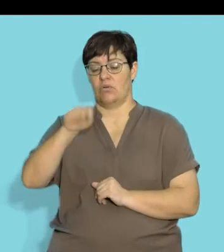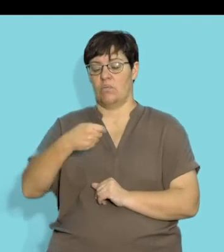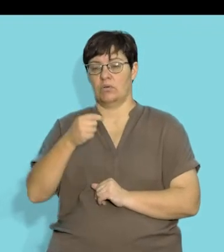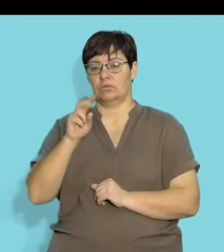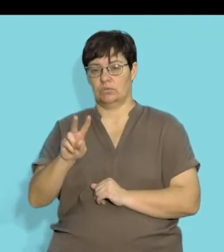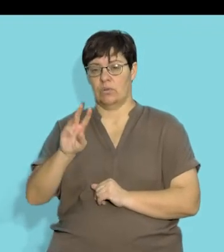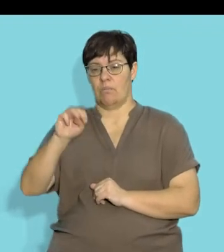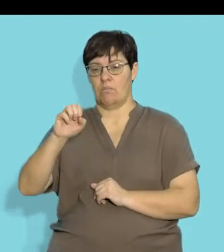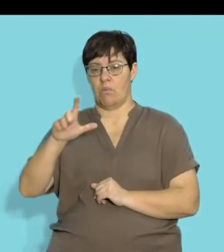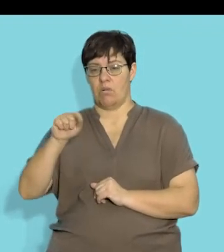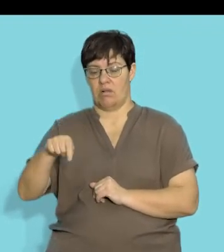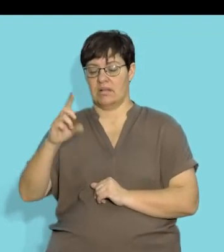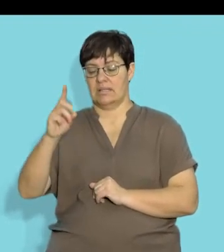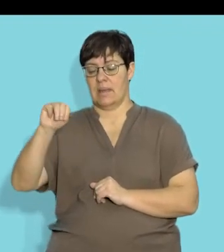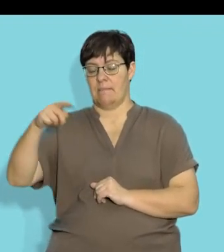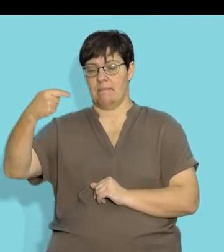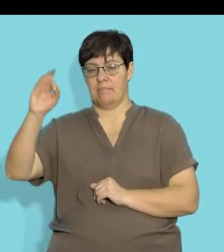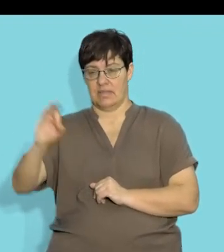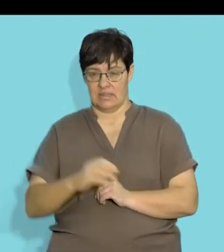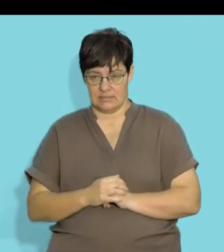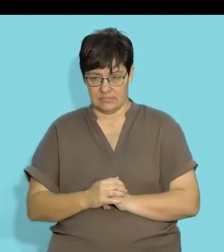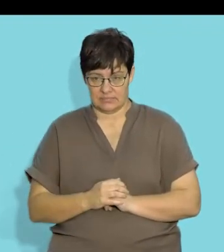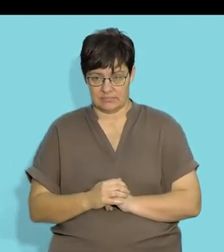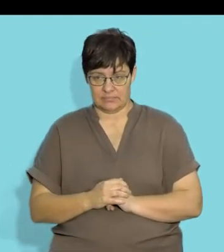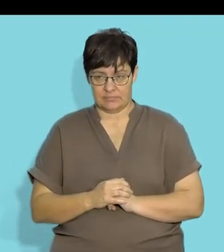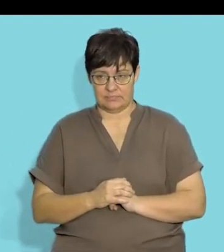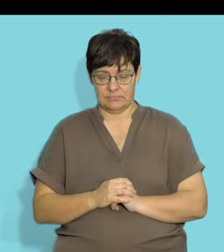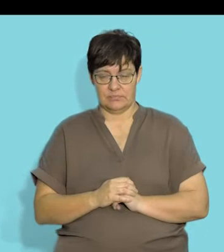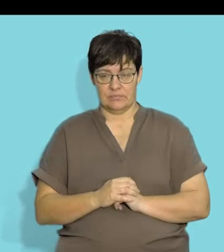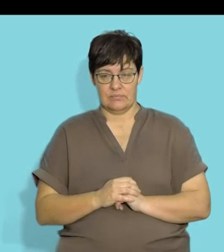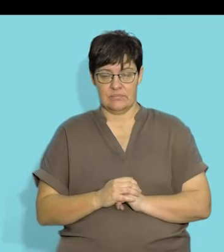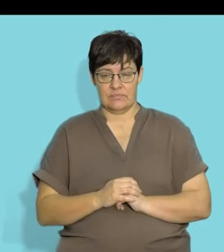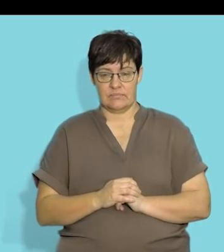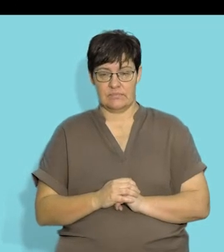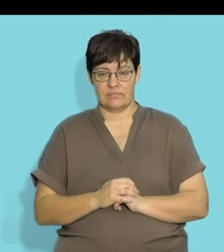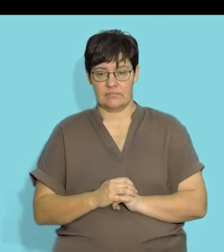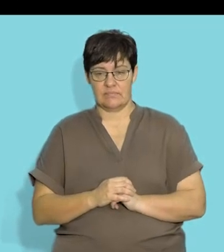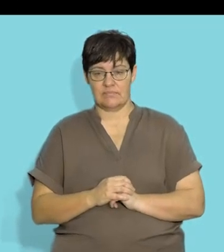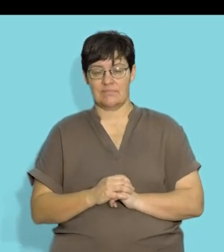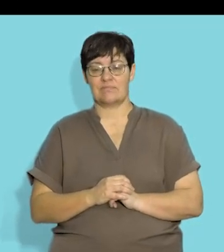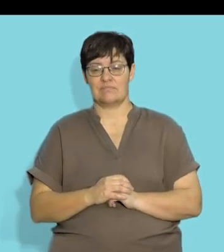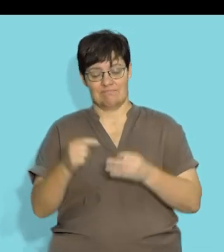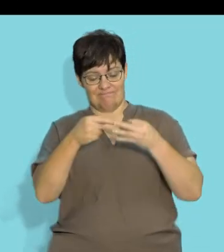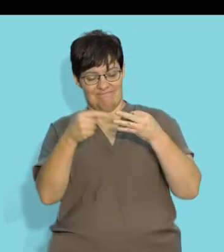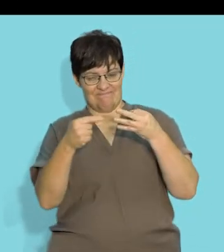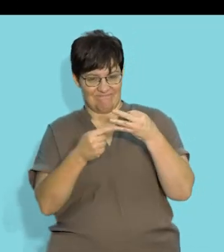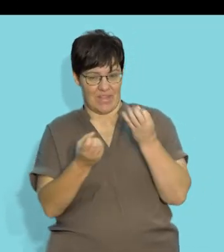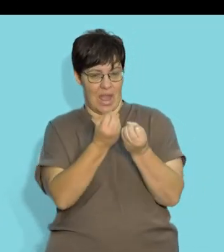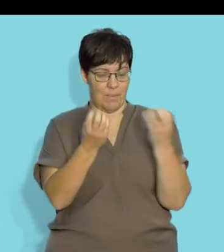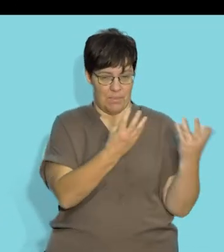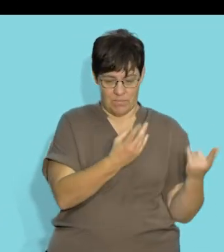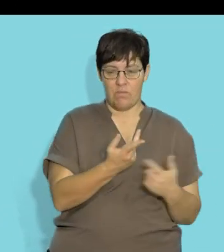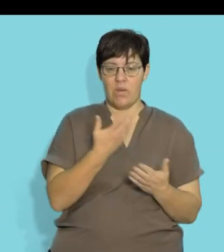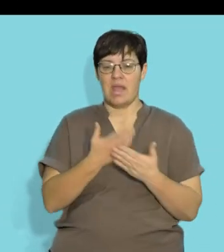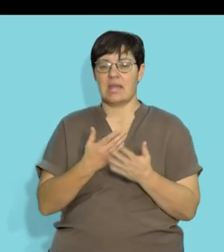0.2 moles per cubic decimeter, right? These are the quantities that we can